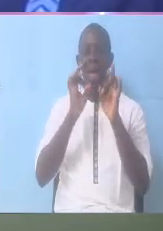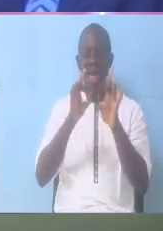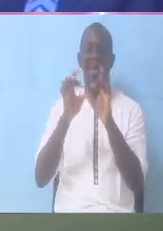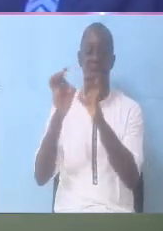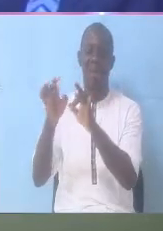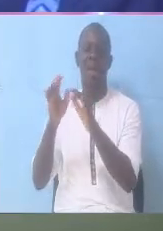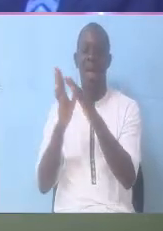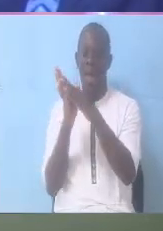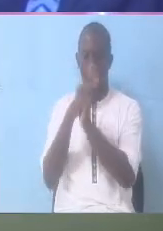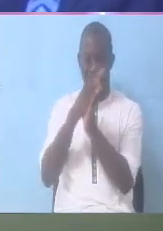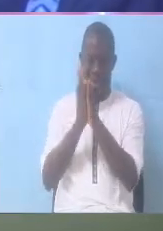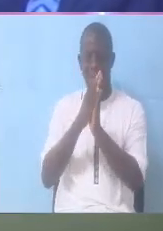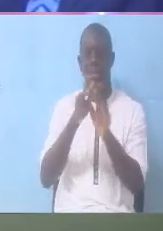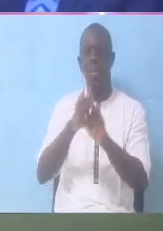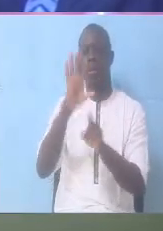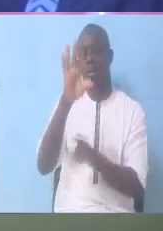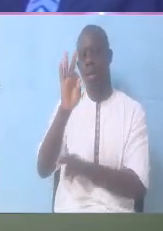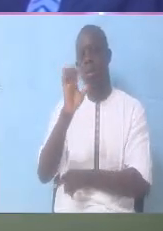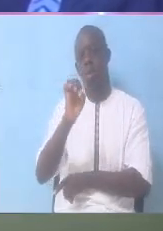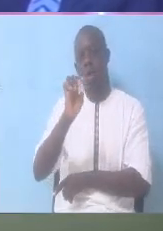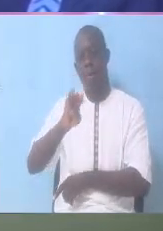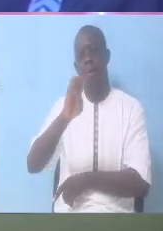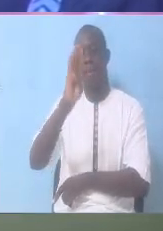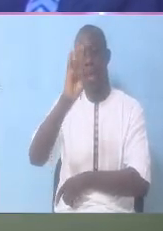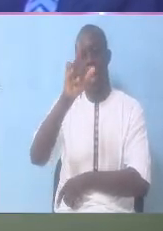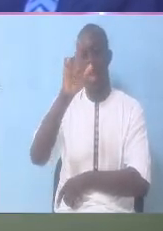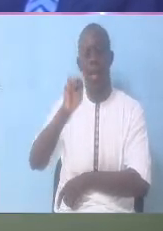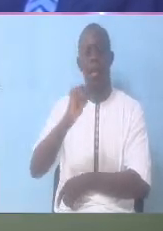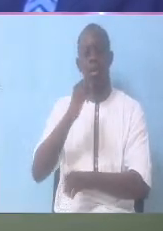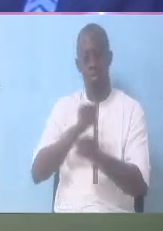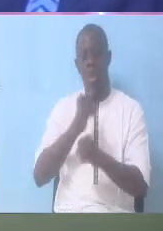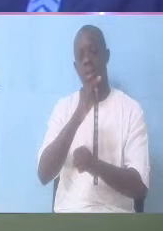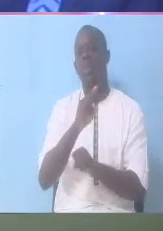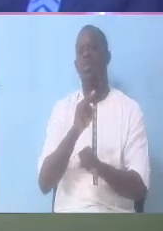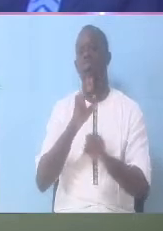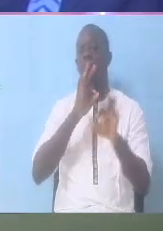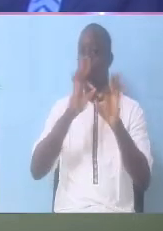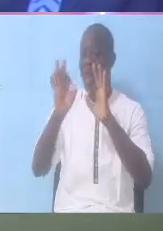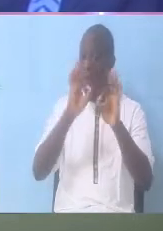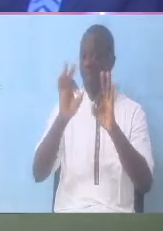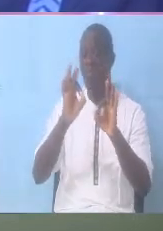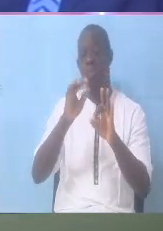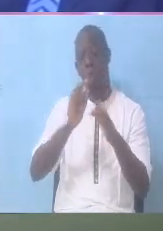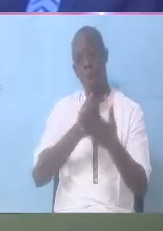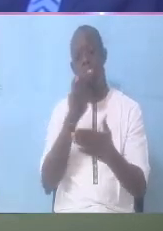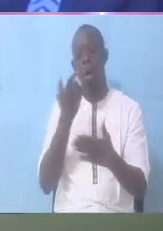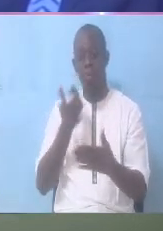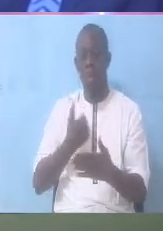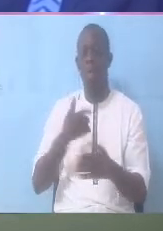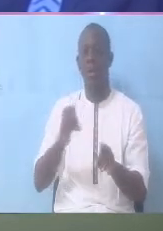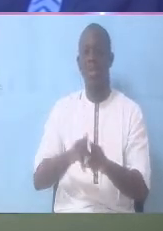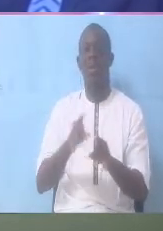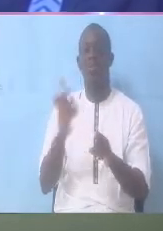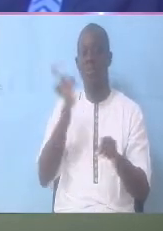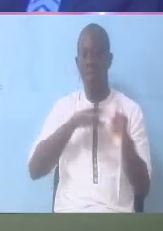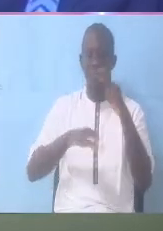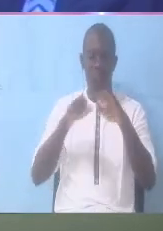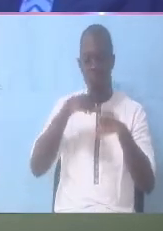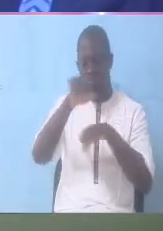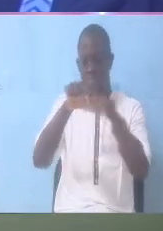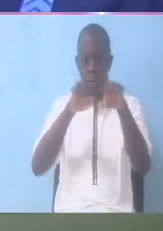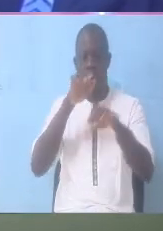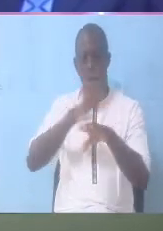Bajalako. Yenilumelu fateng si fatam fansole ya sabu wala amunta faniale fote